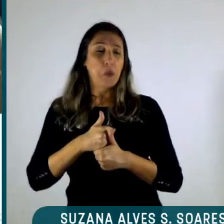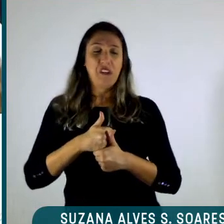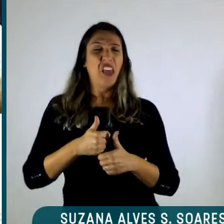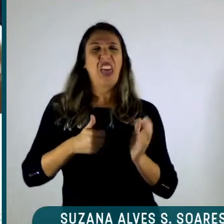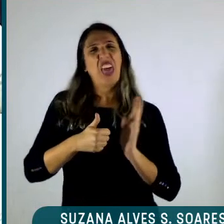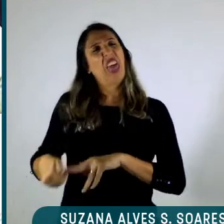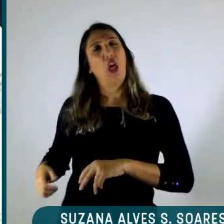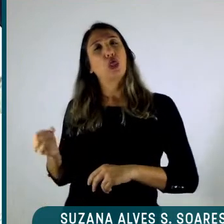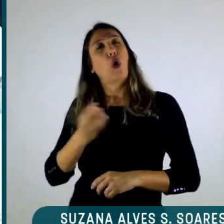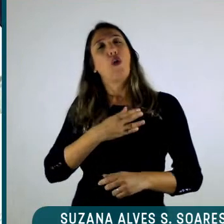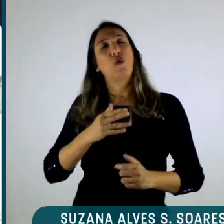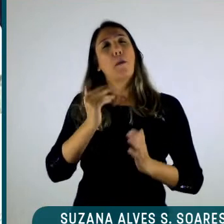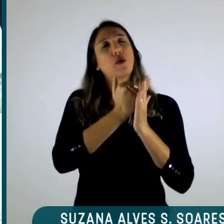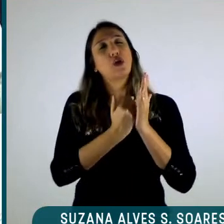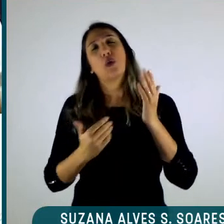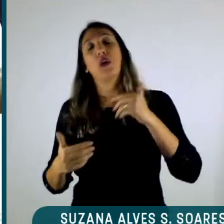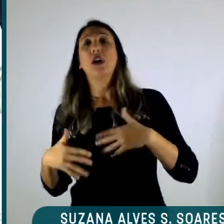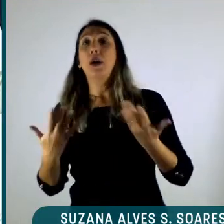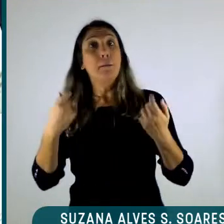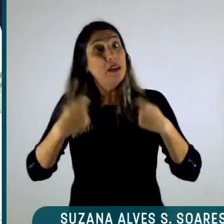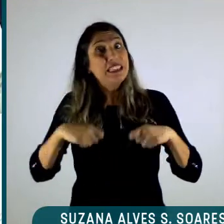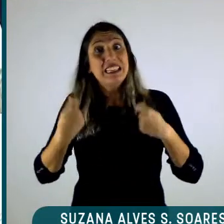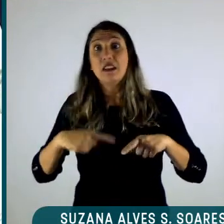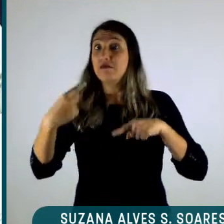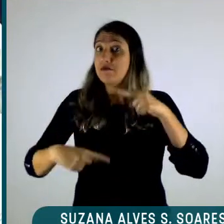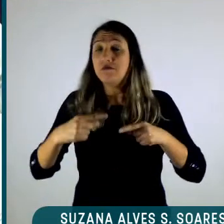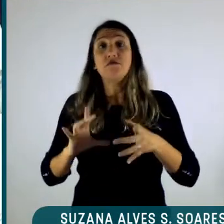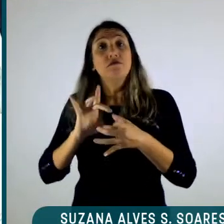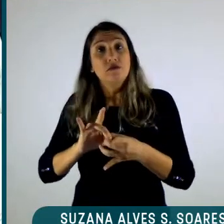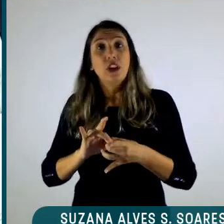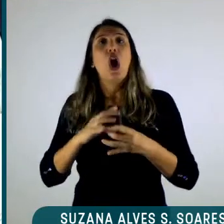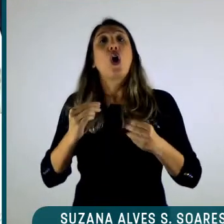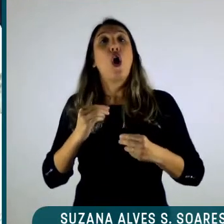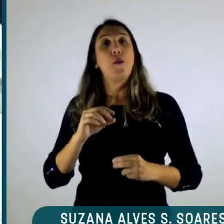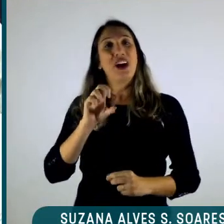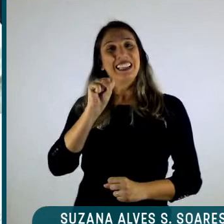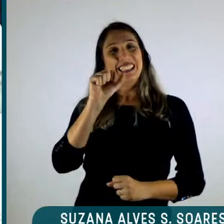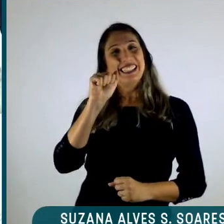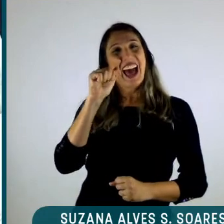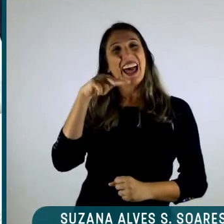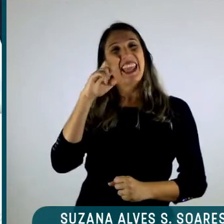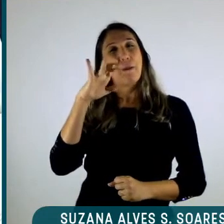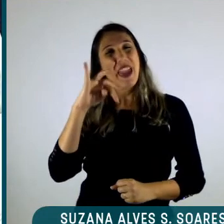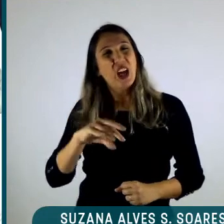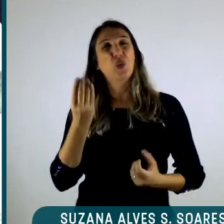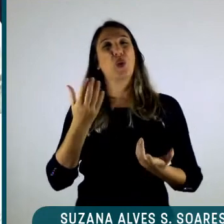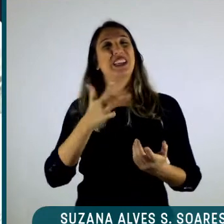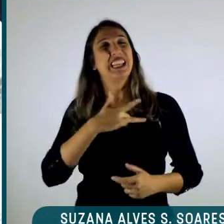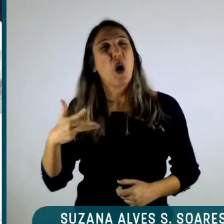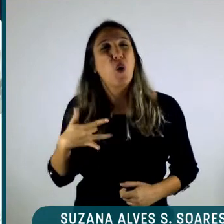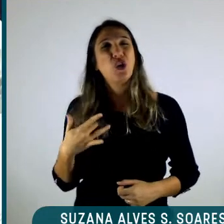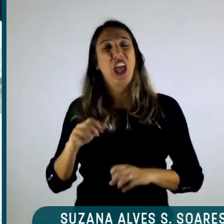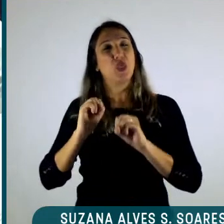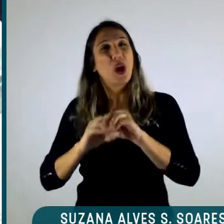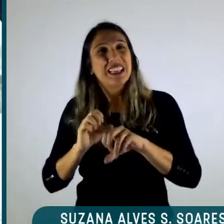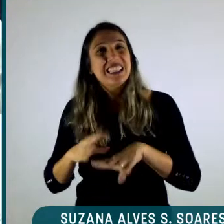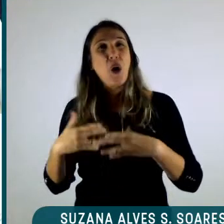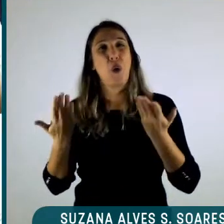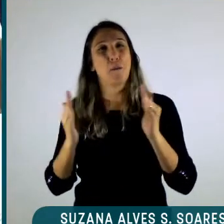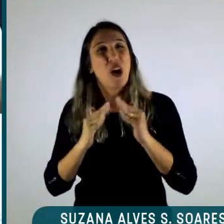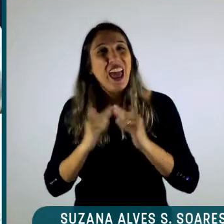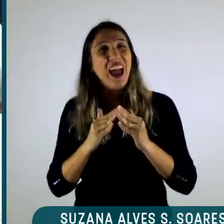it discontinues what the other government did. So we must get those policies integrated: sanitation, healthcare,